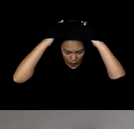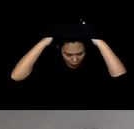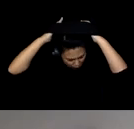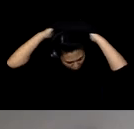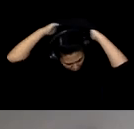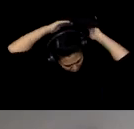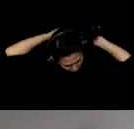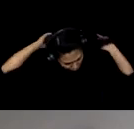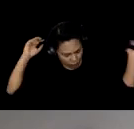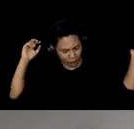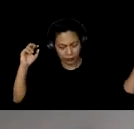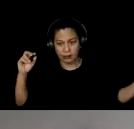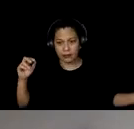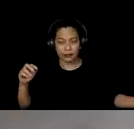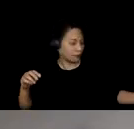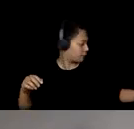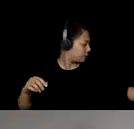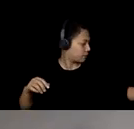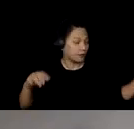And you can actually, I mentioned this at the end, but